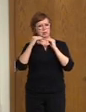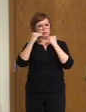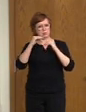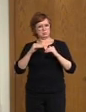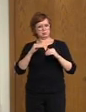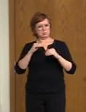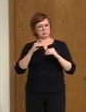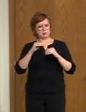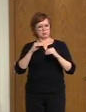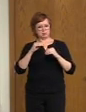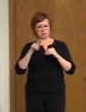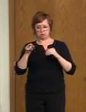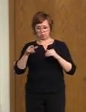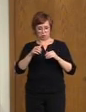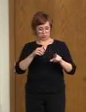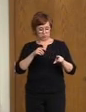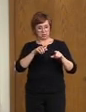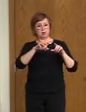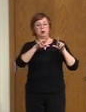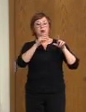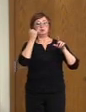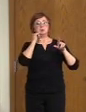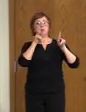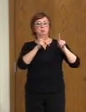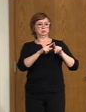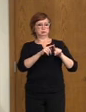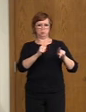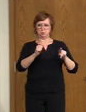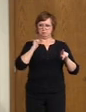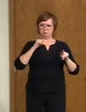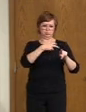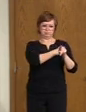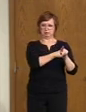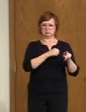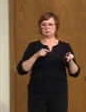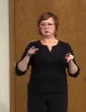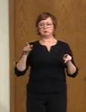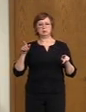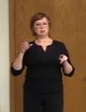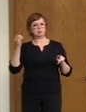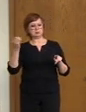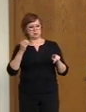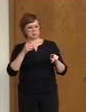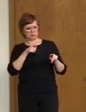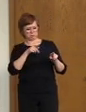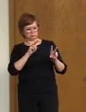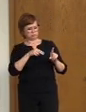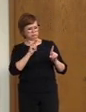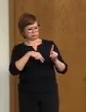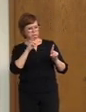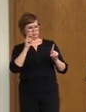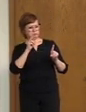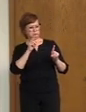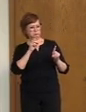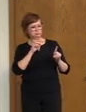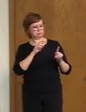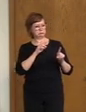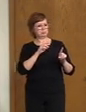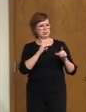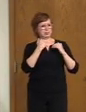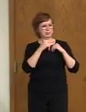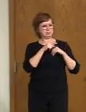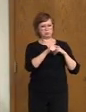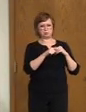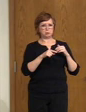who refuse to get the vaccine, and I'm wondering what your thoughts are about that. Whether something like that could happen here